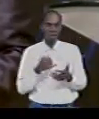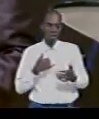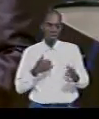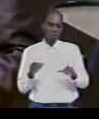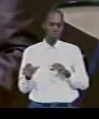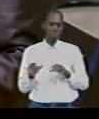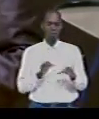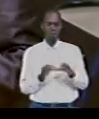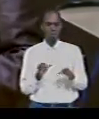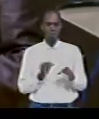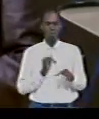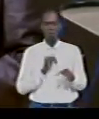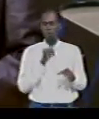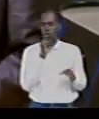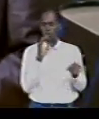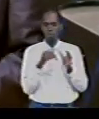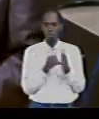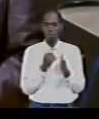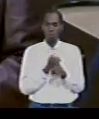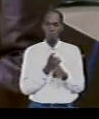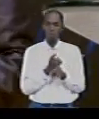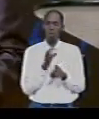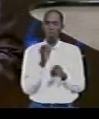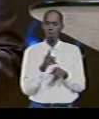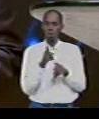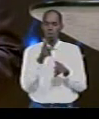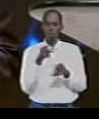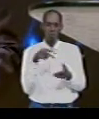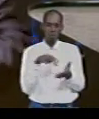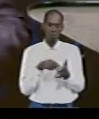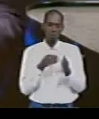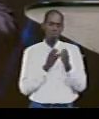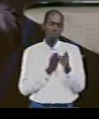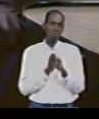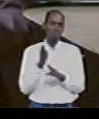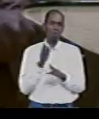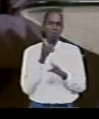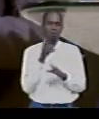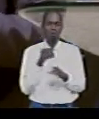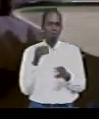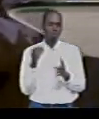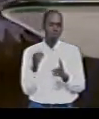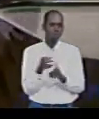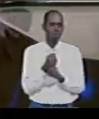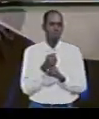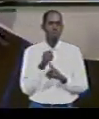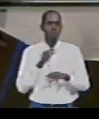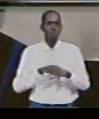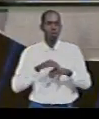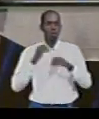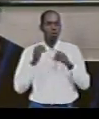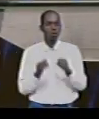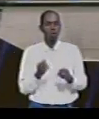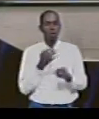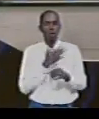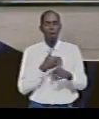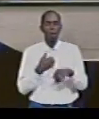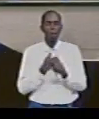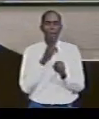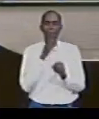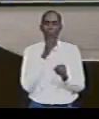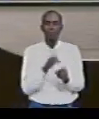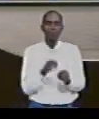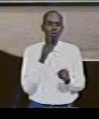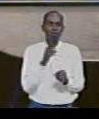stand straight and you stand firm and you hold firm and you hold on and make sure that you are